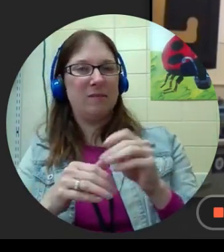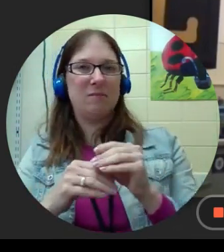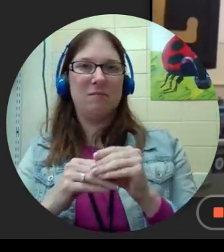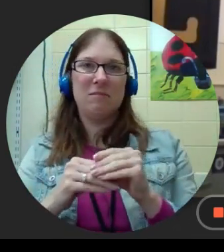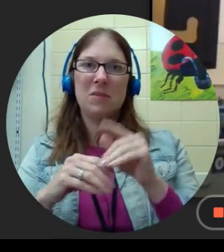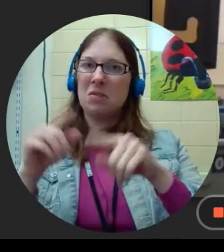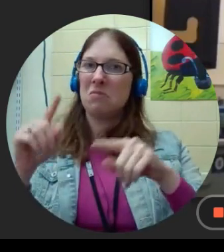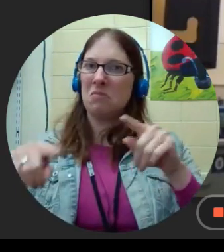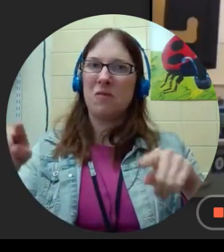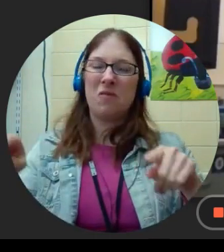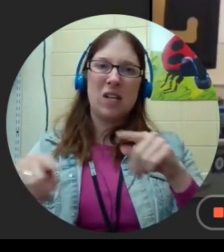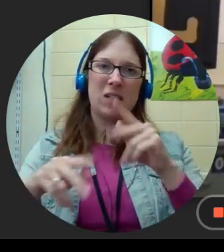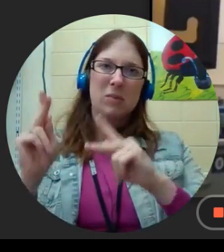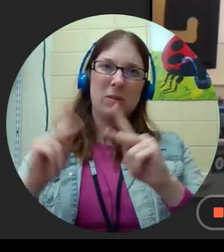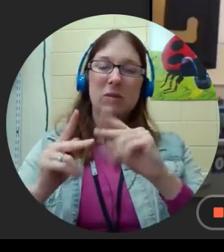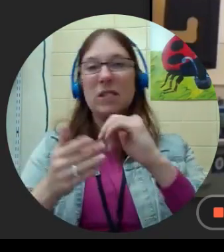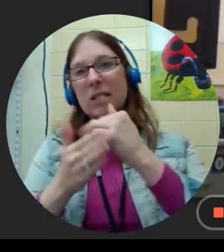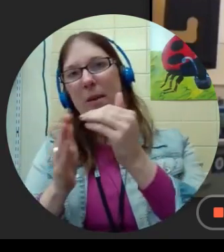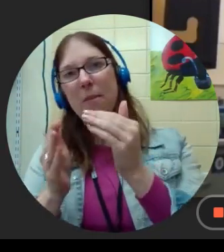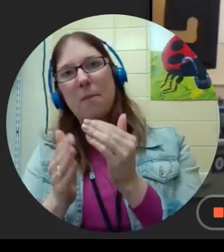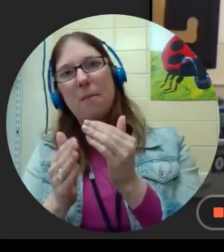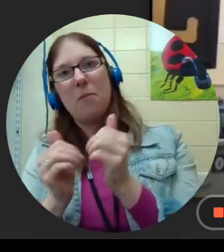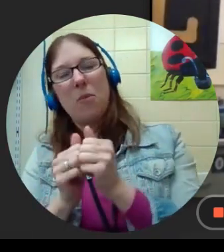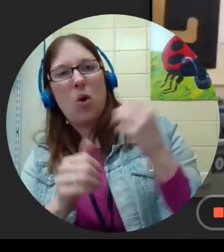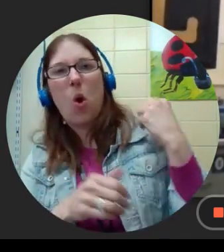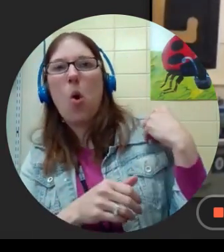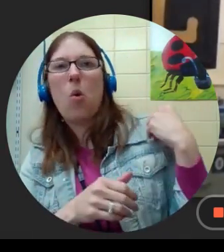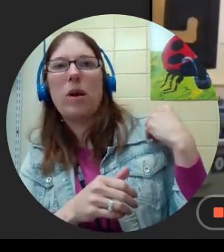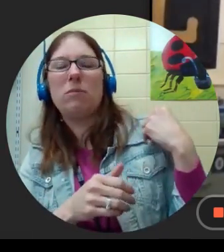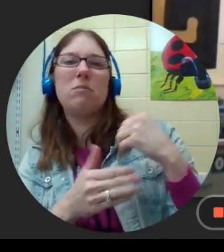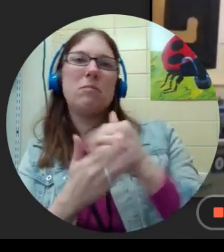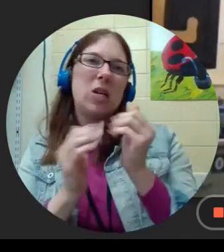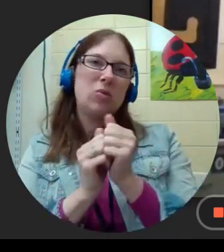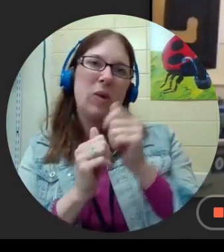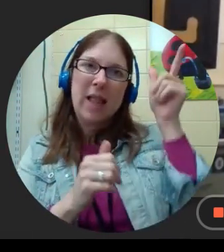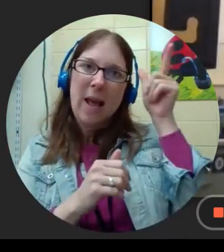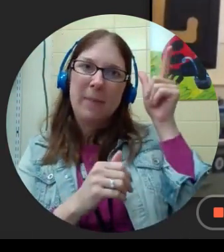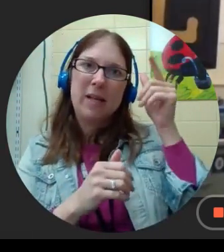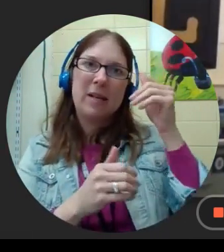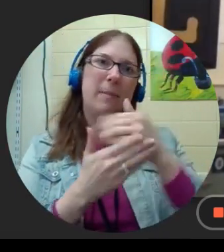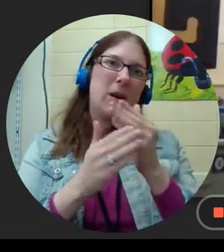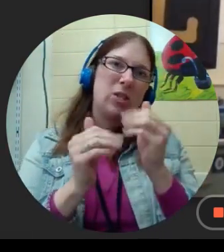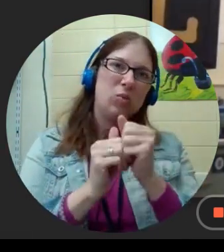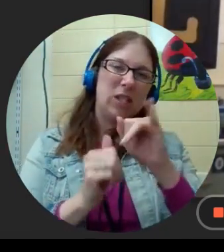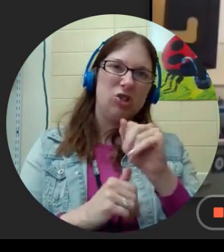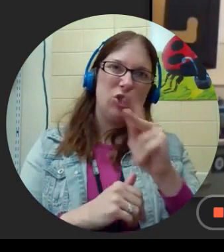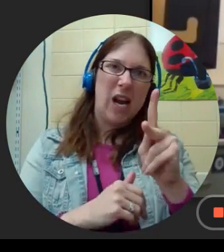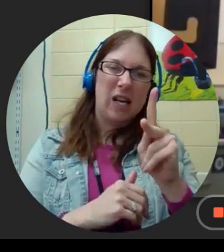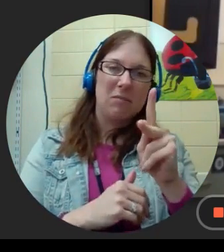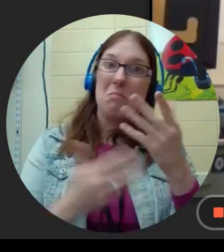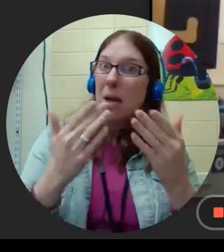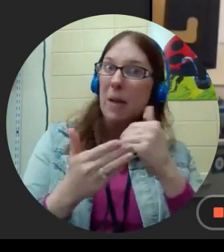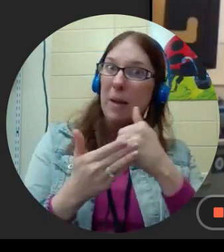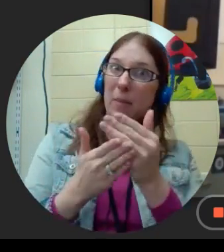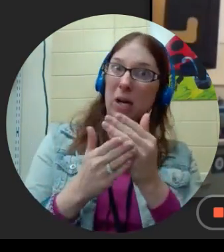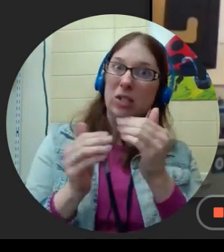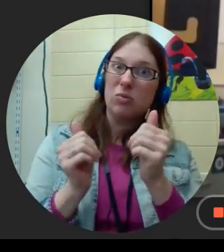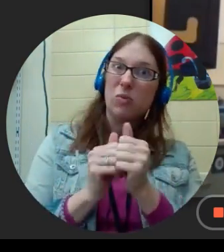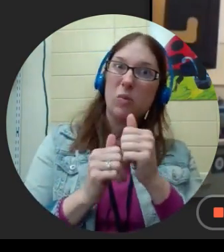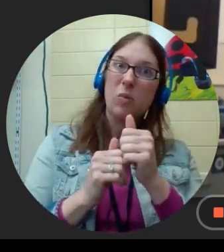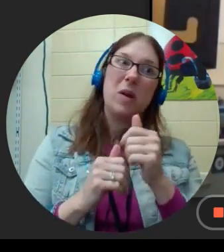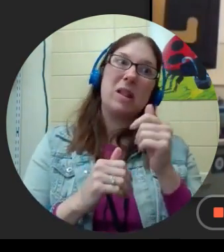people. Some parts with Owen, some parts with Lappy, some parts with Jack, maybe some parts with Leah